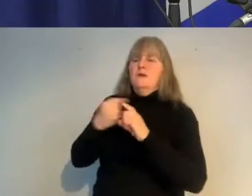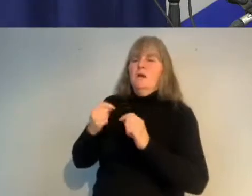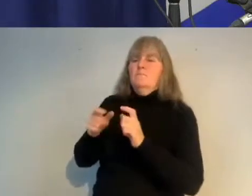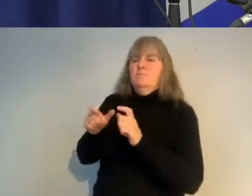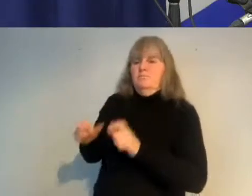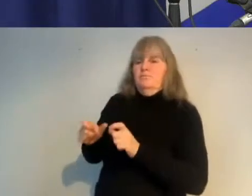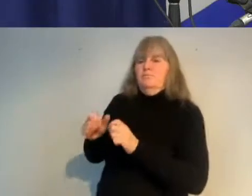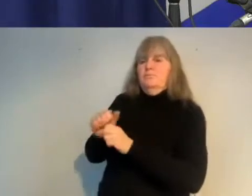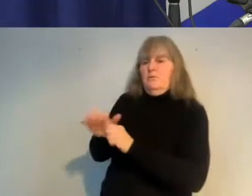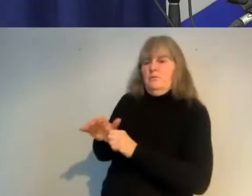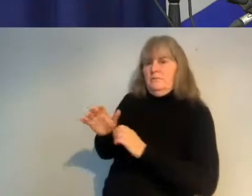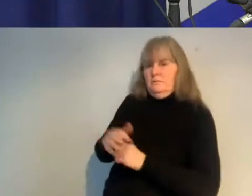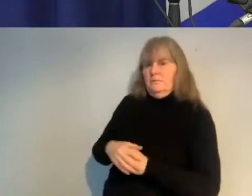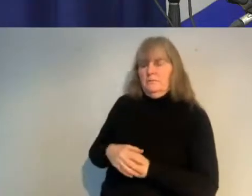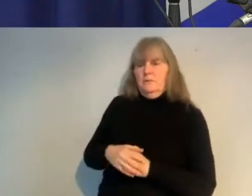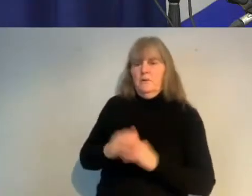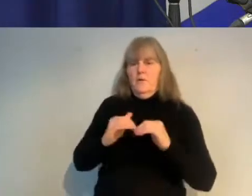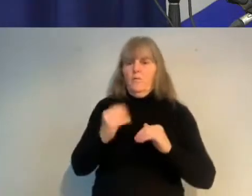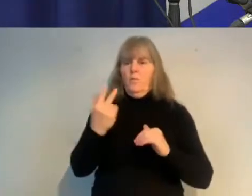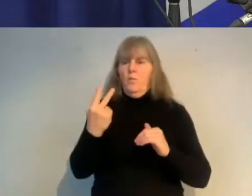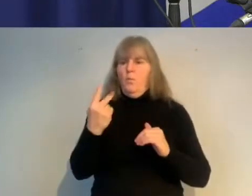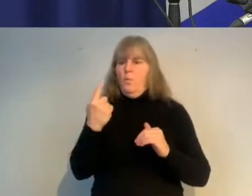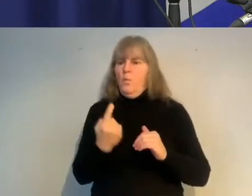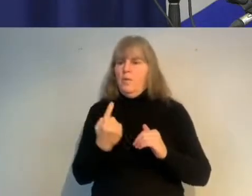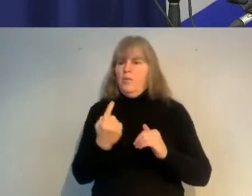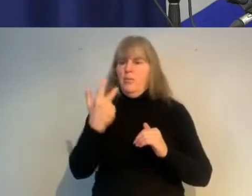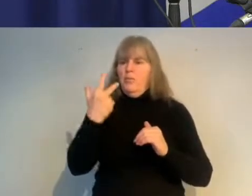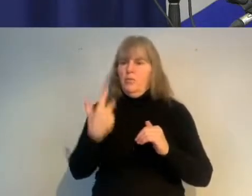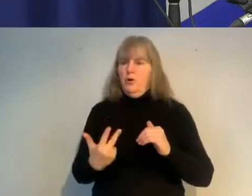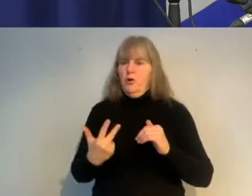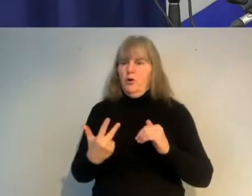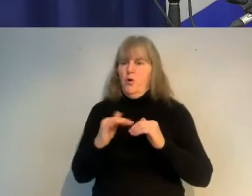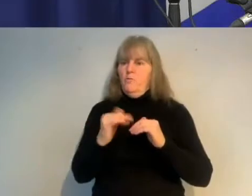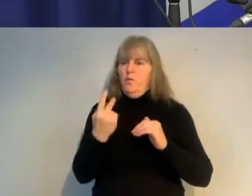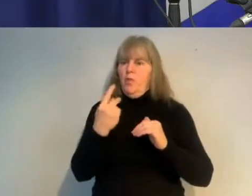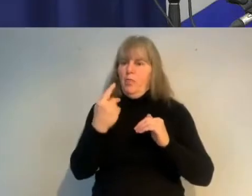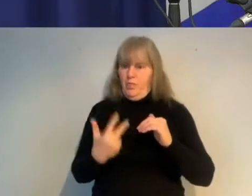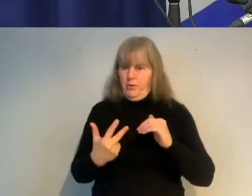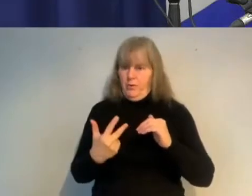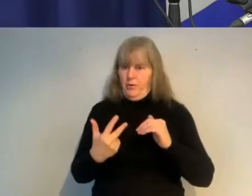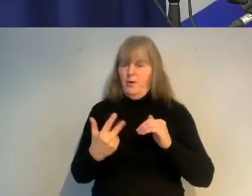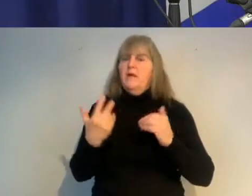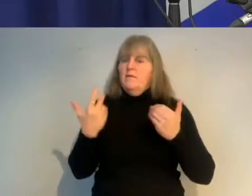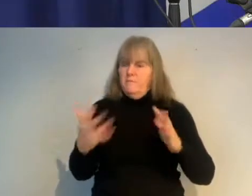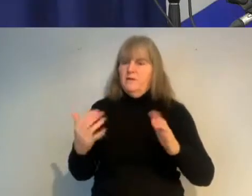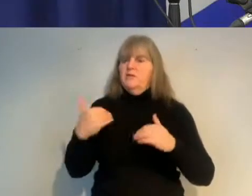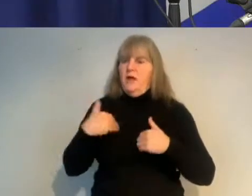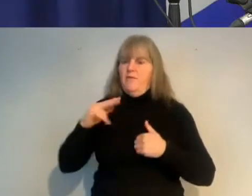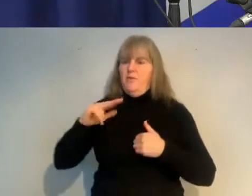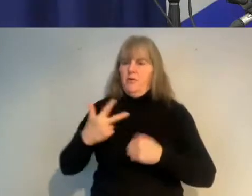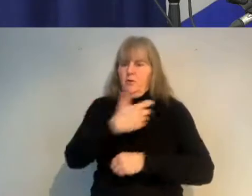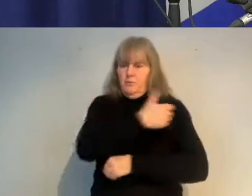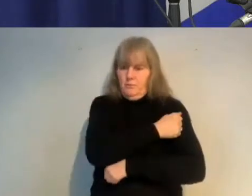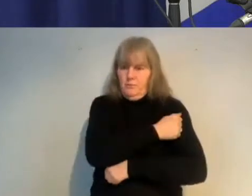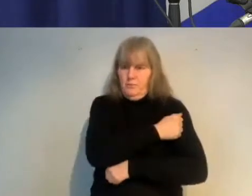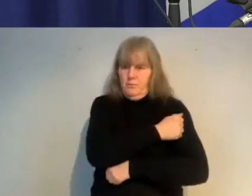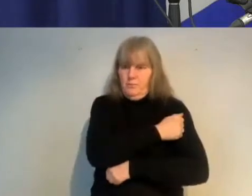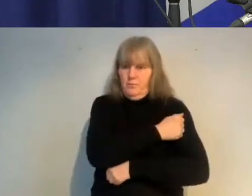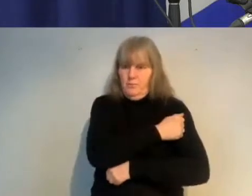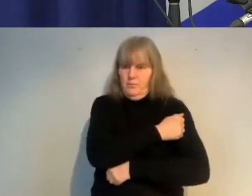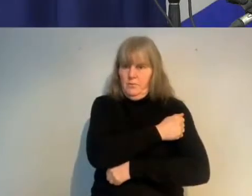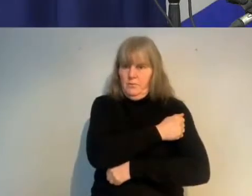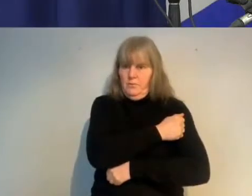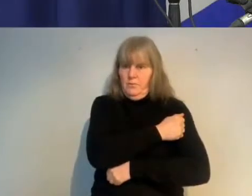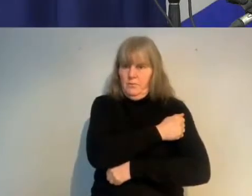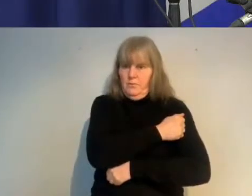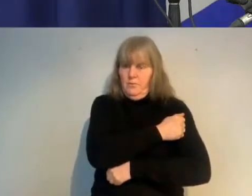Over a third of Yukoners have now had their boosters. Over a third of adult Yukoners have now had their